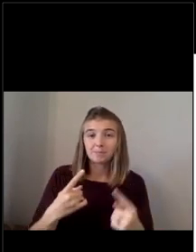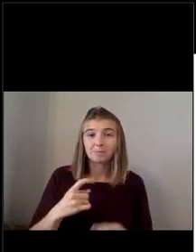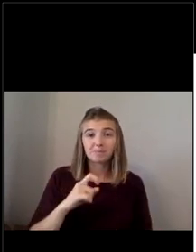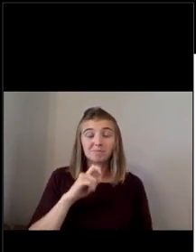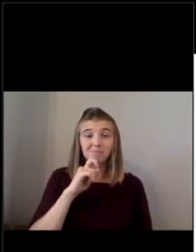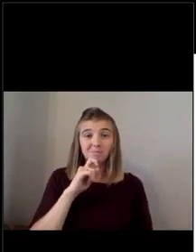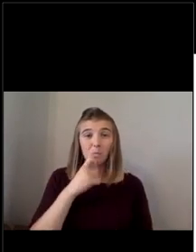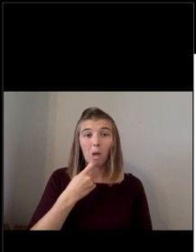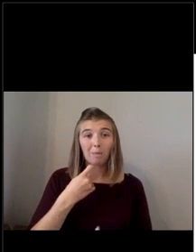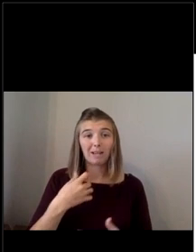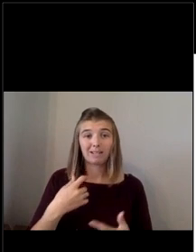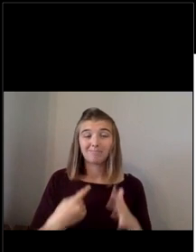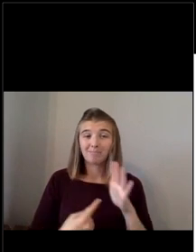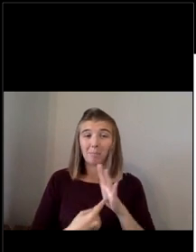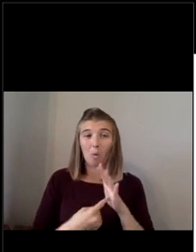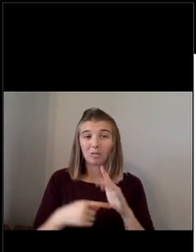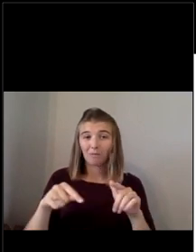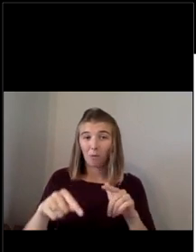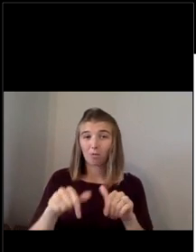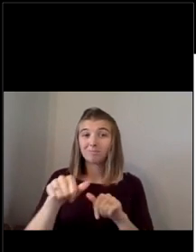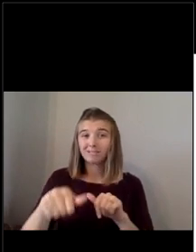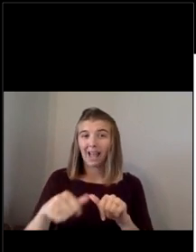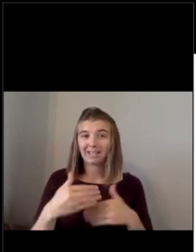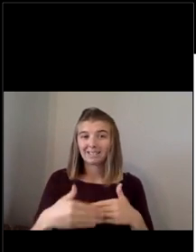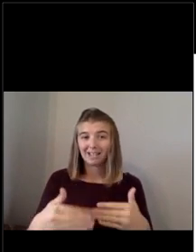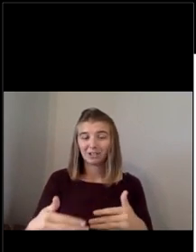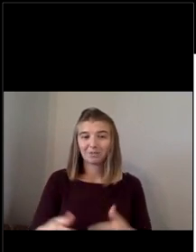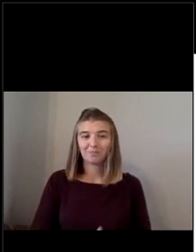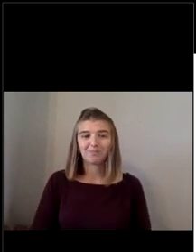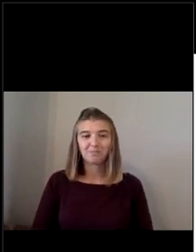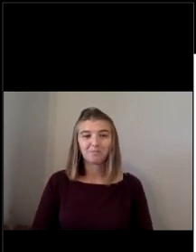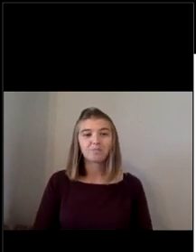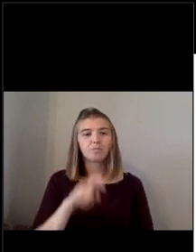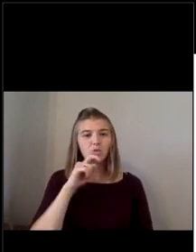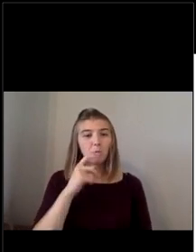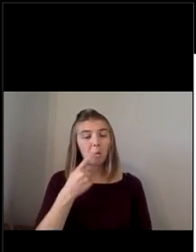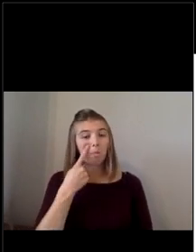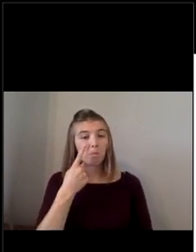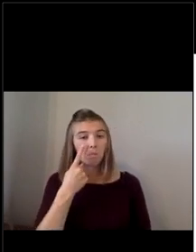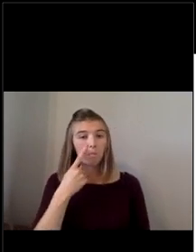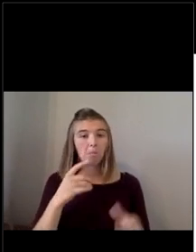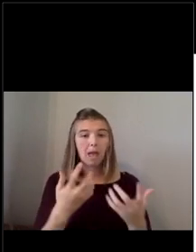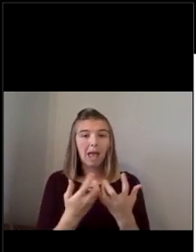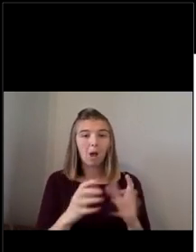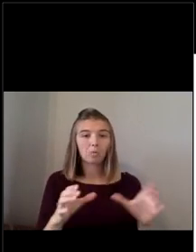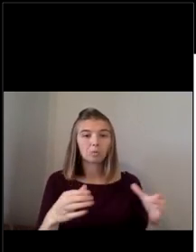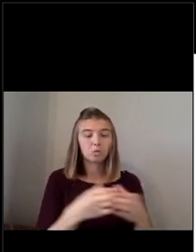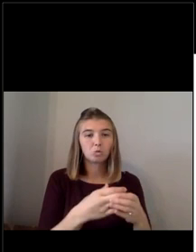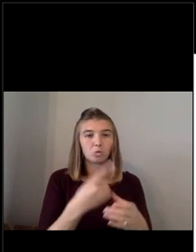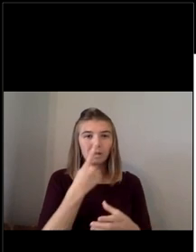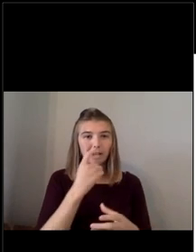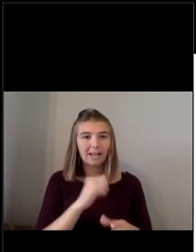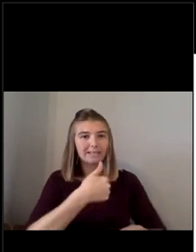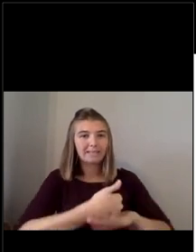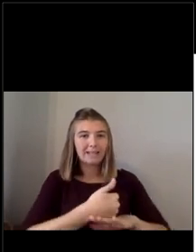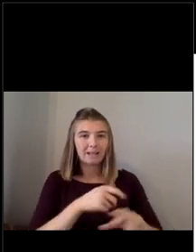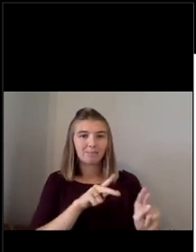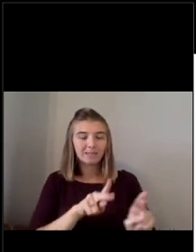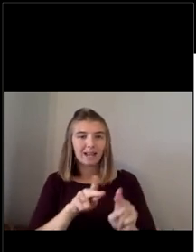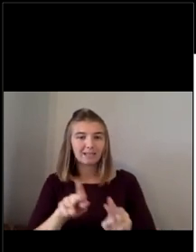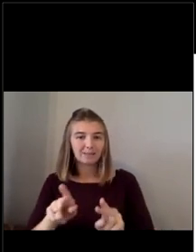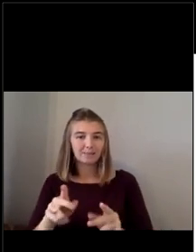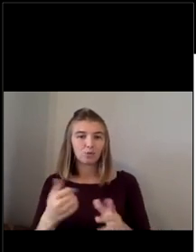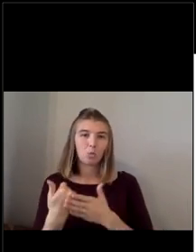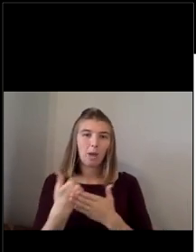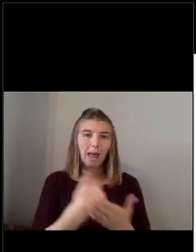is really key to this. And we'll look at how institutions can enact mechanisms to bring about positive culture and behavioural change.